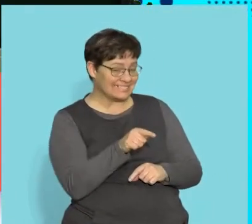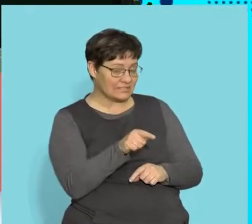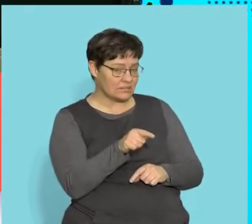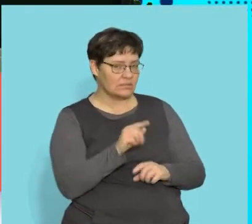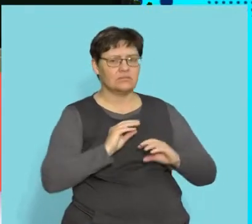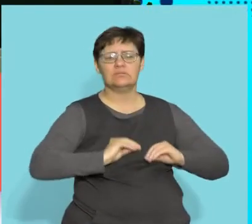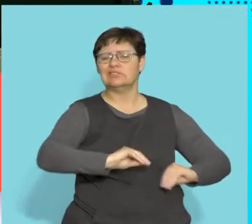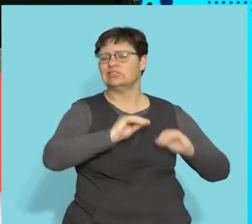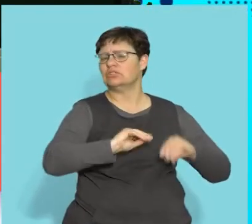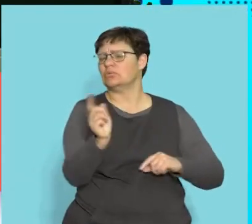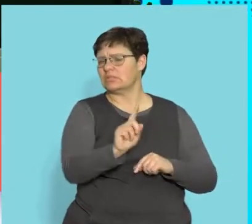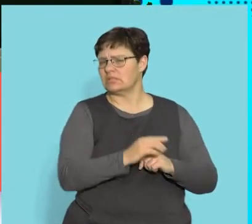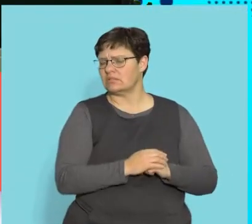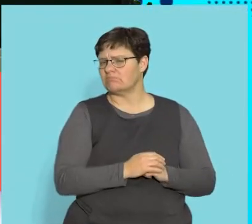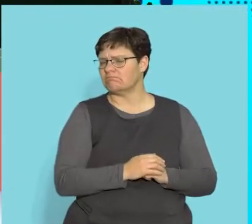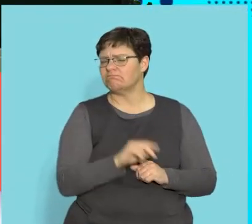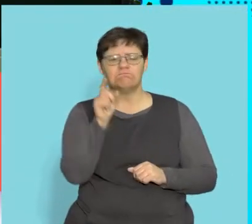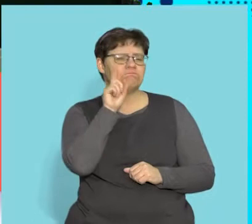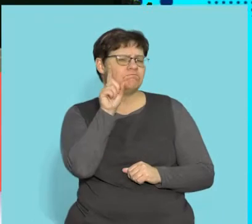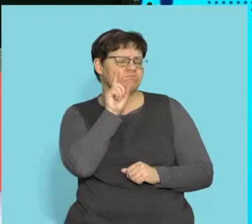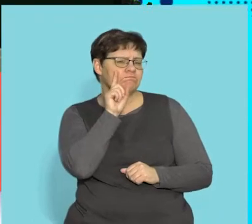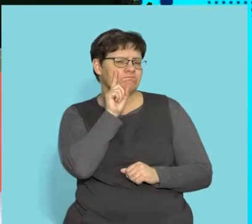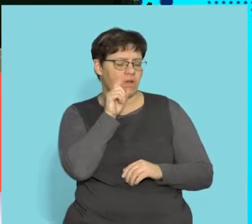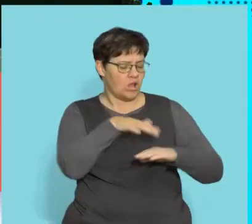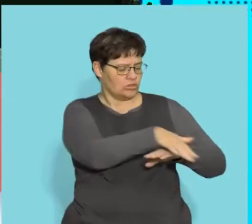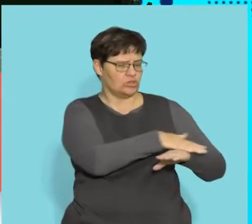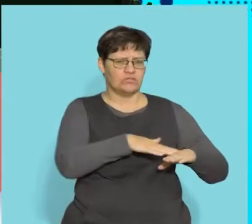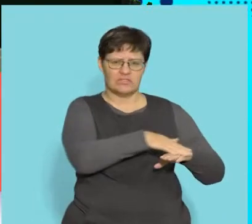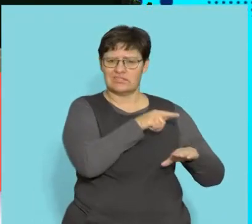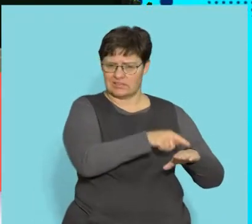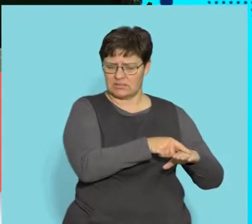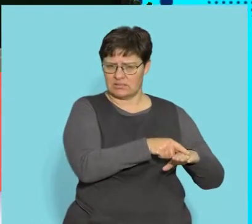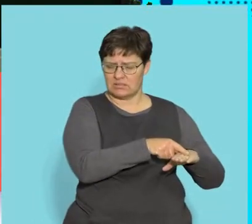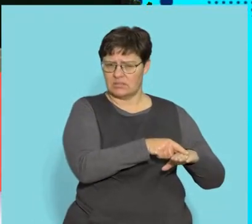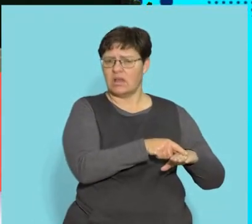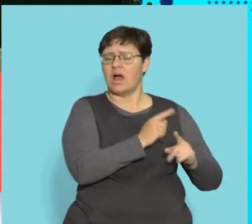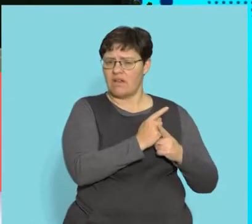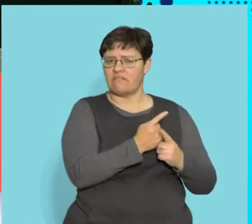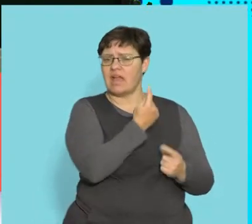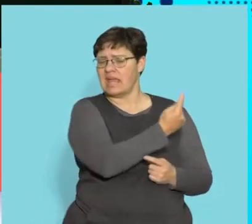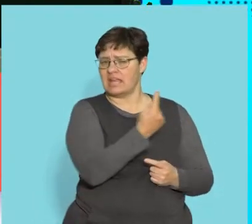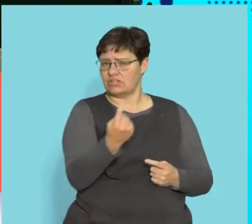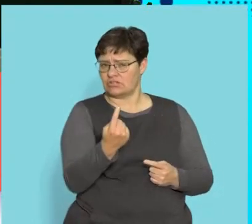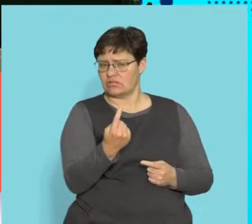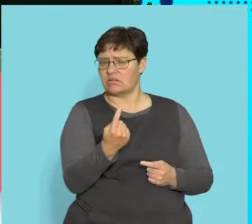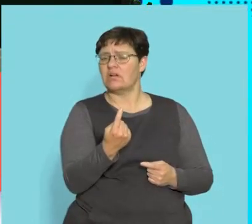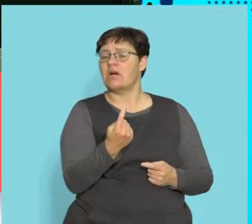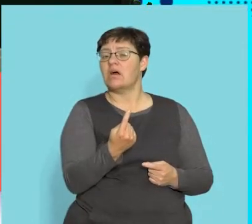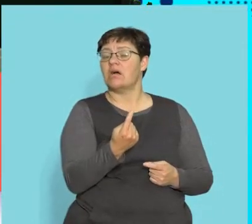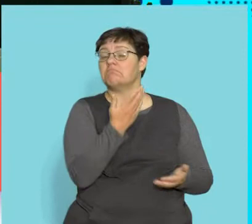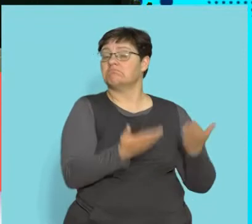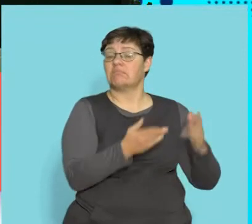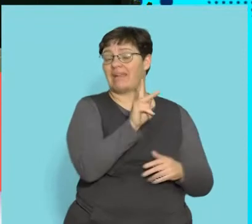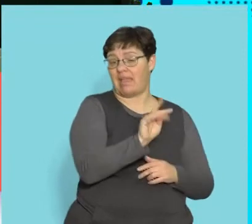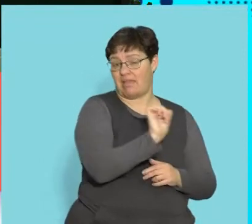this actual lesson, we're going to see what happens to the surface area when I multiply each of my dimensions by a